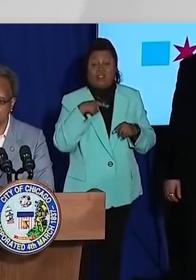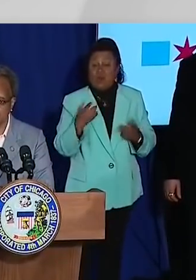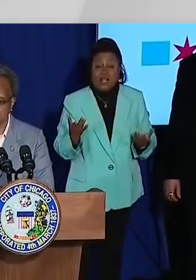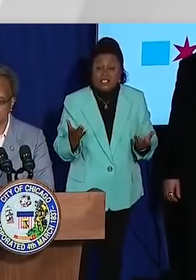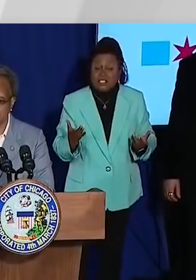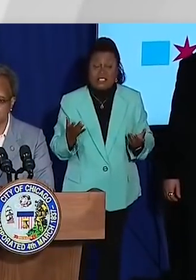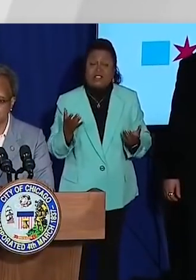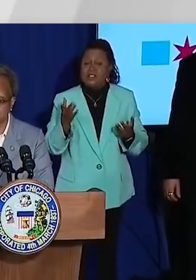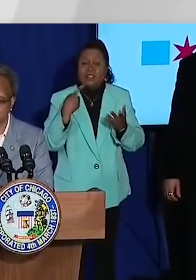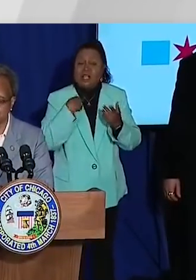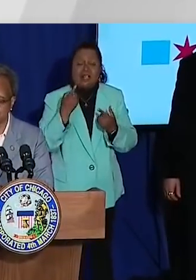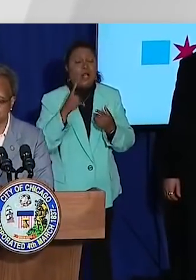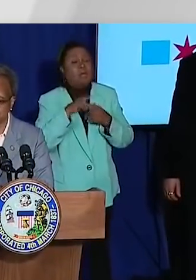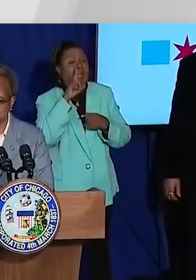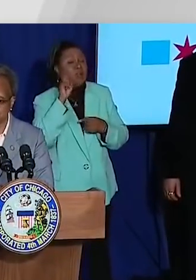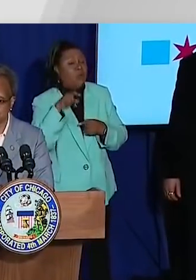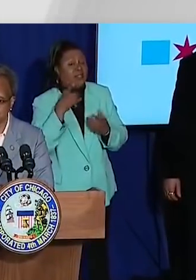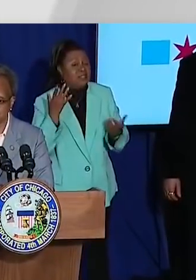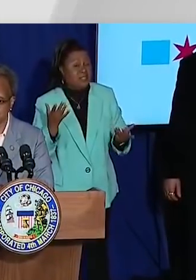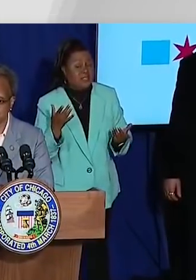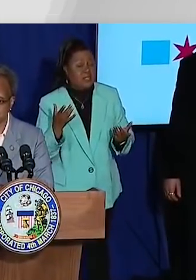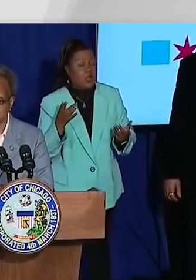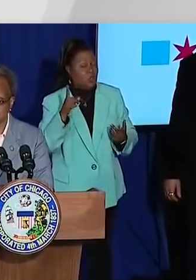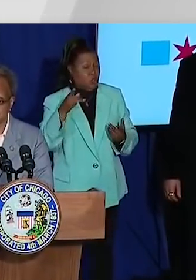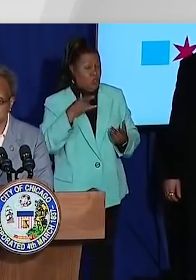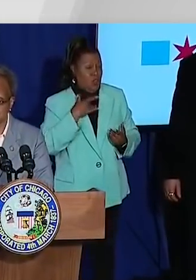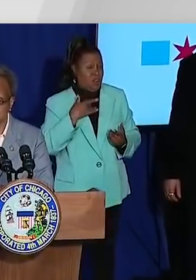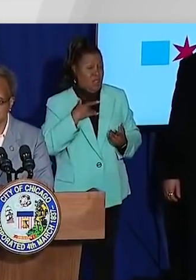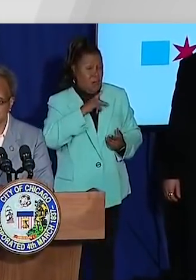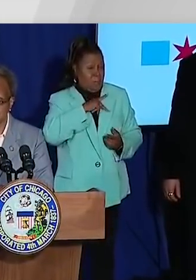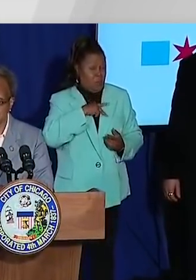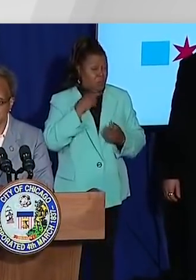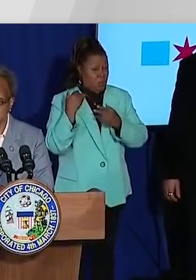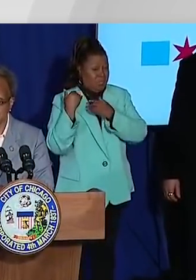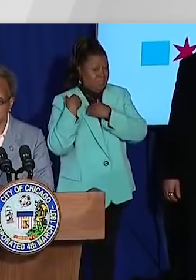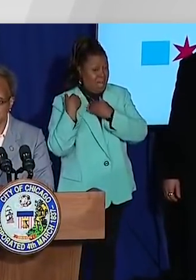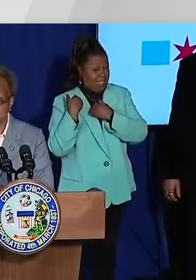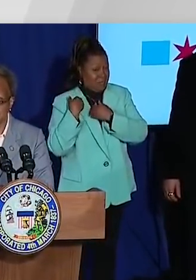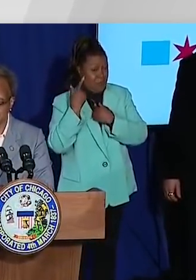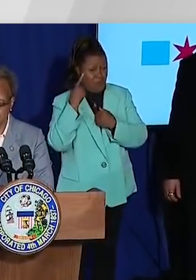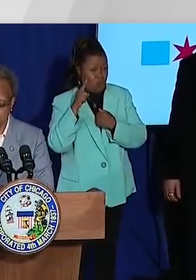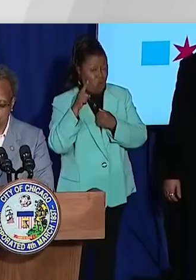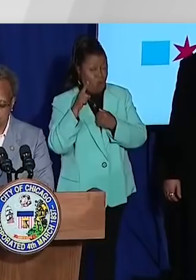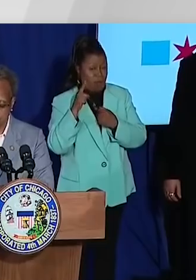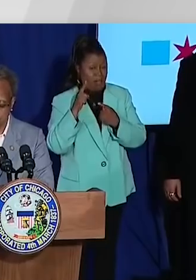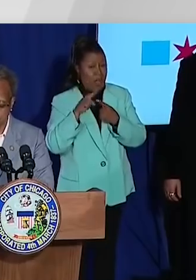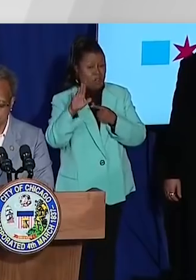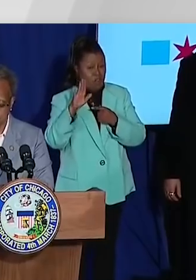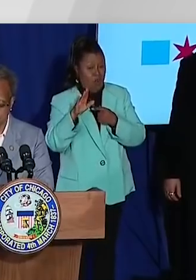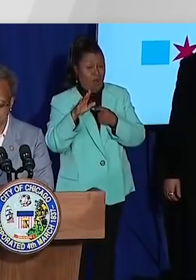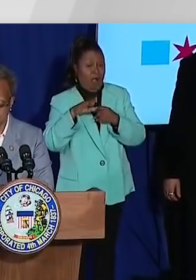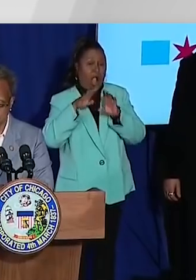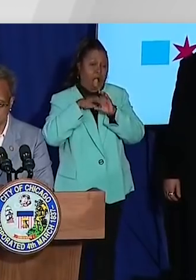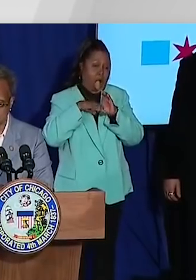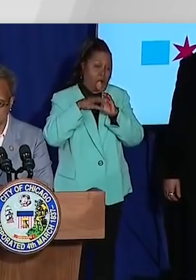Do you have a question, sir? Yeah, so my question is, do you feel personally responsible for the your